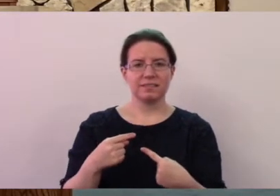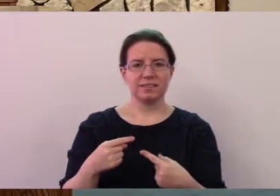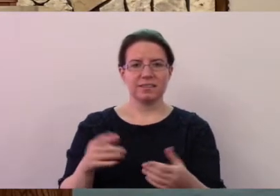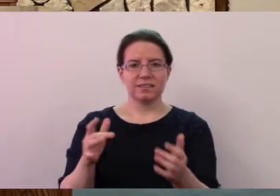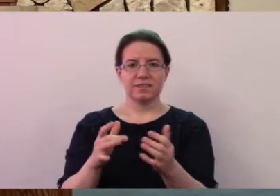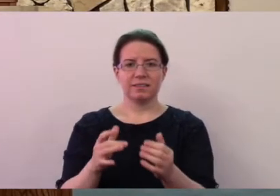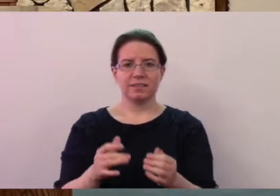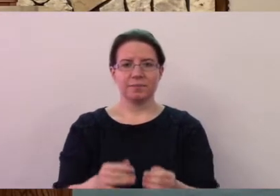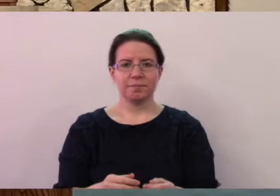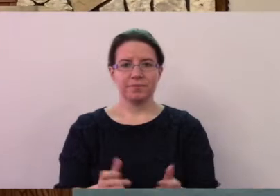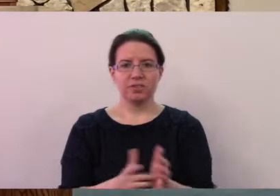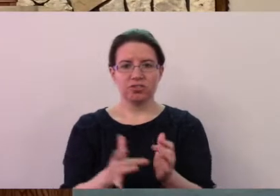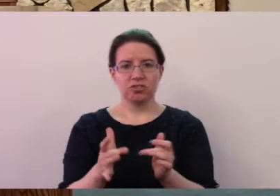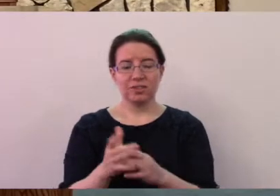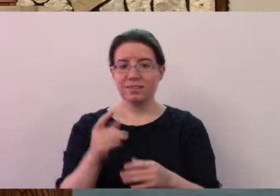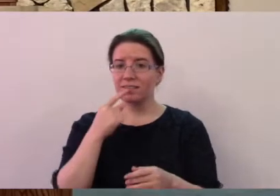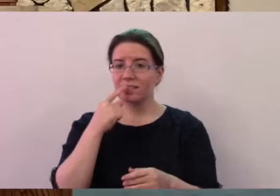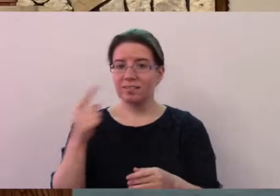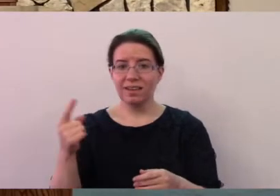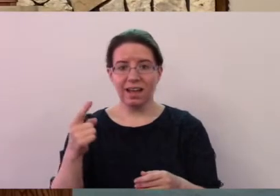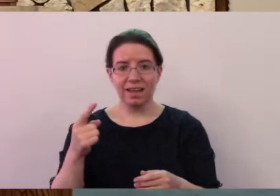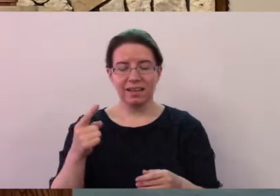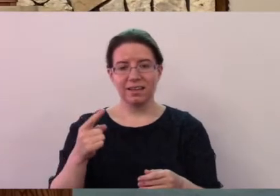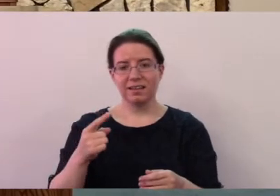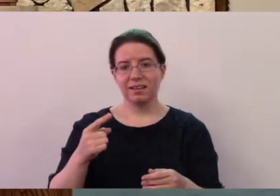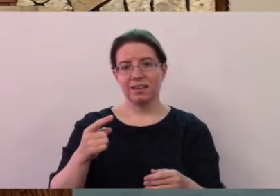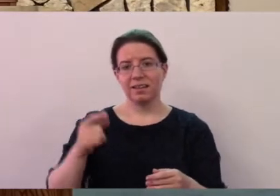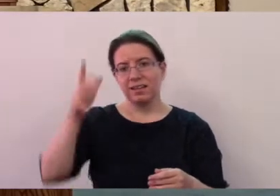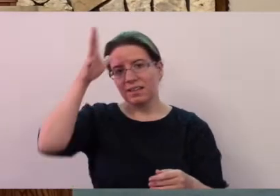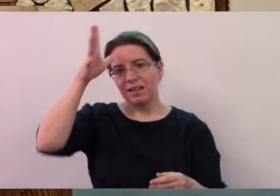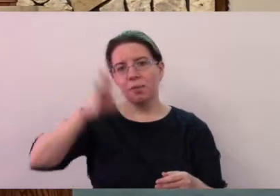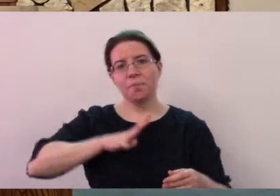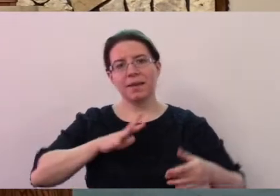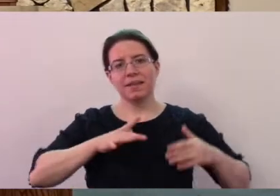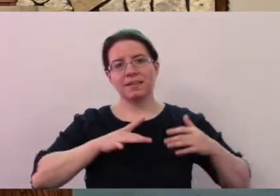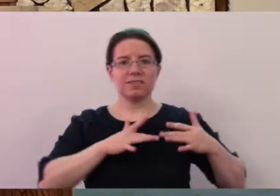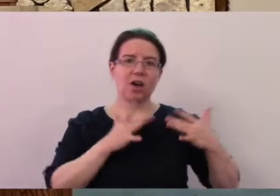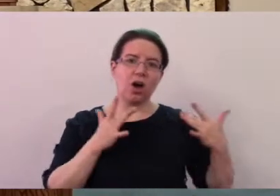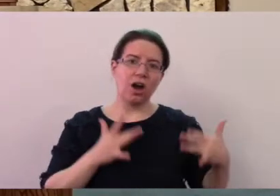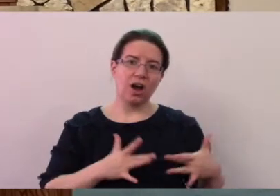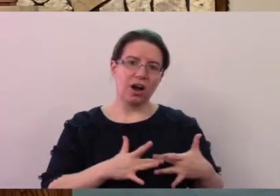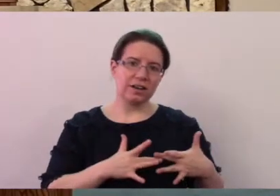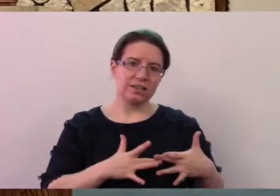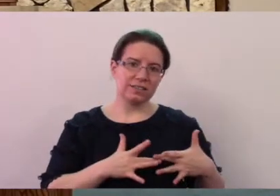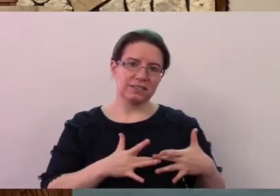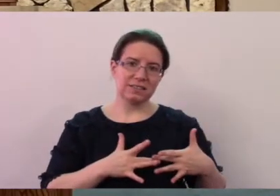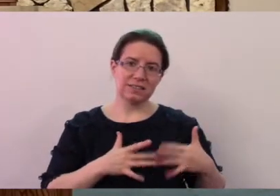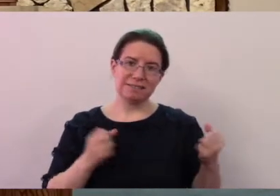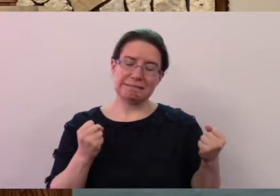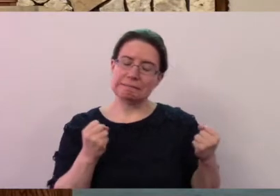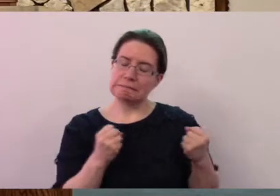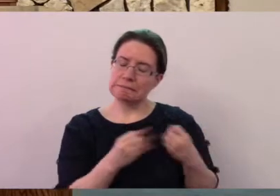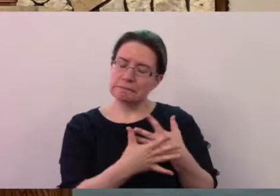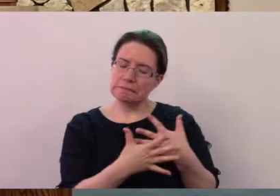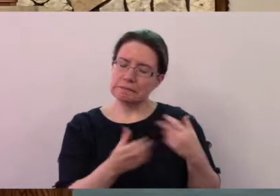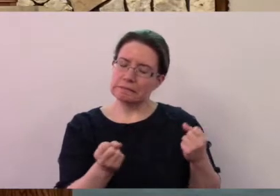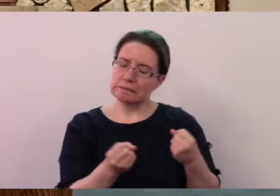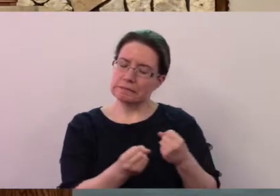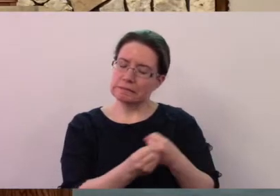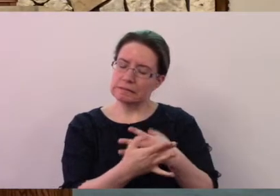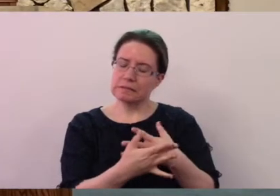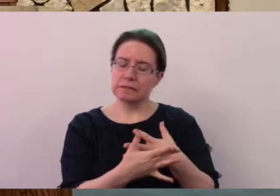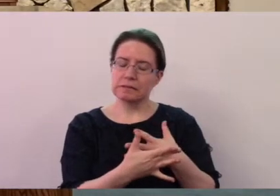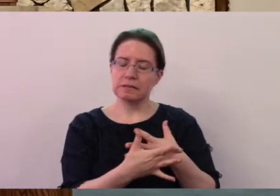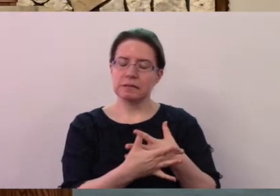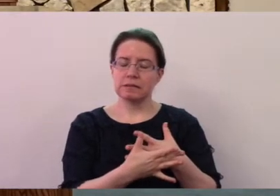Amen. Jesus said men's hearts would fail them for fear from looking after those things that